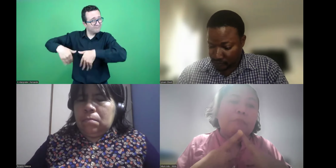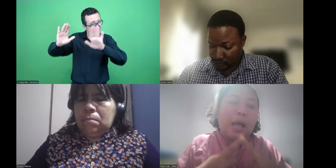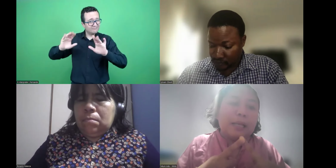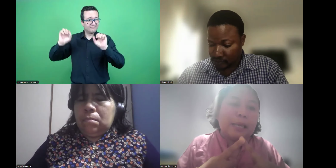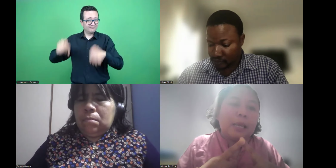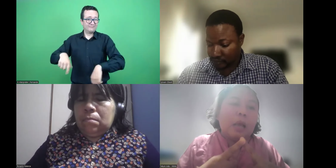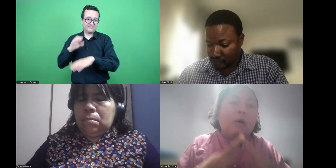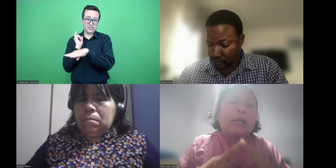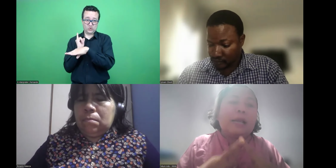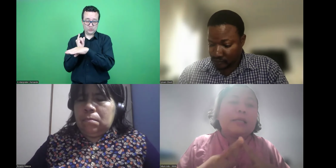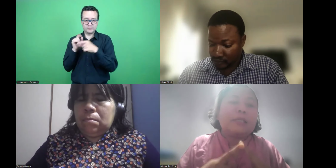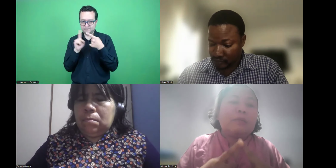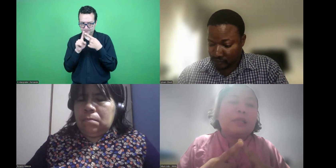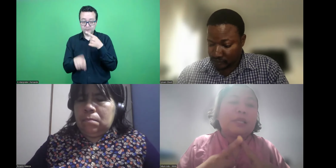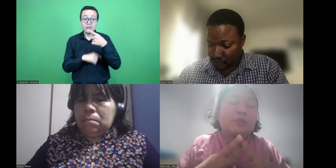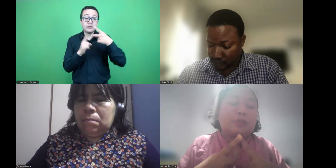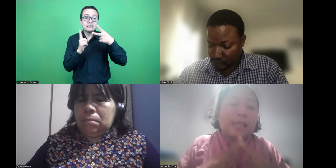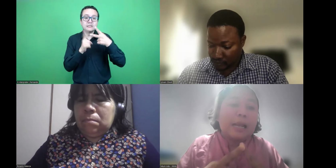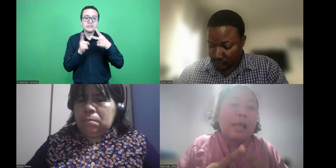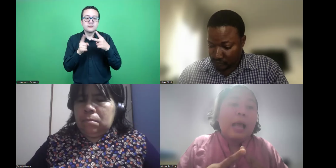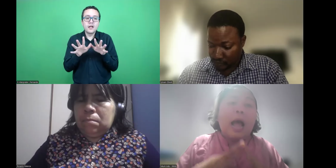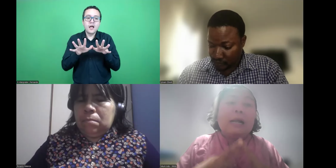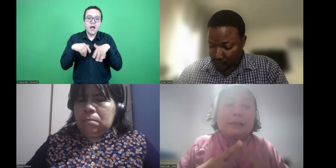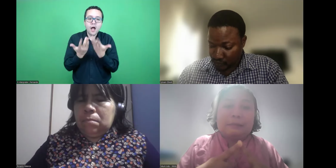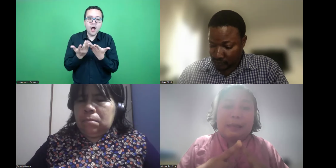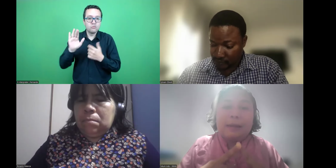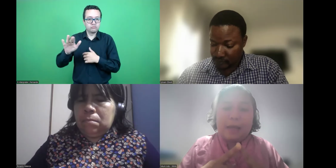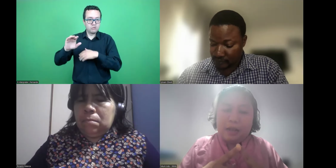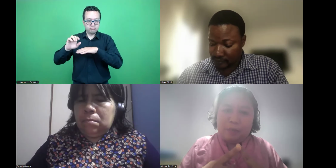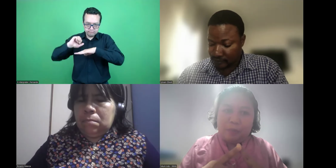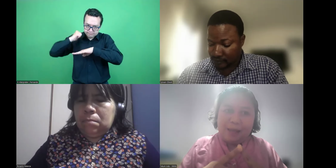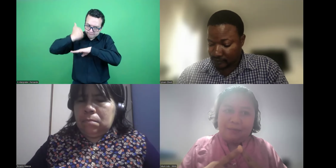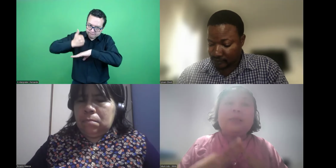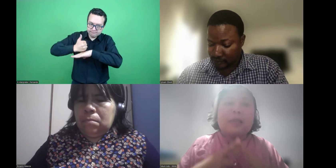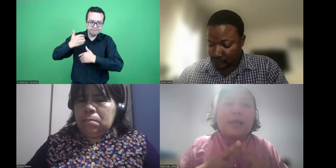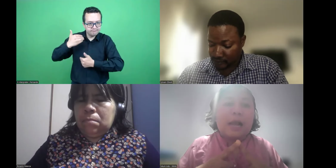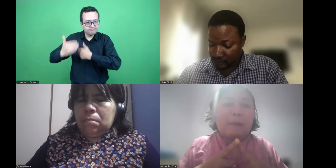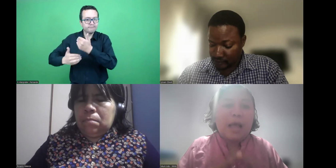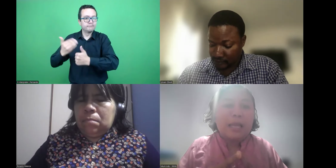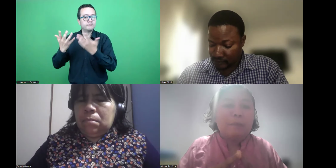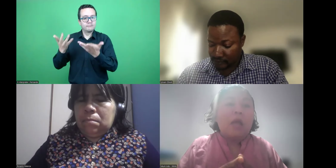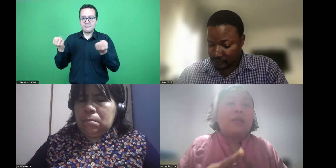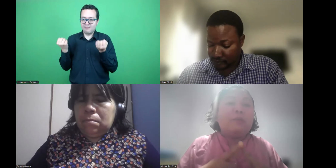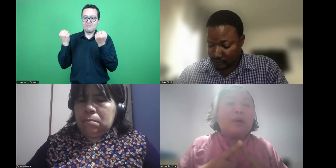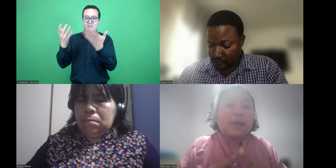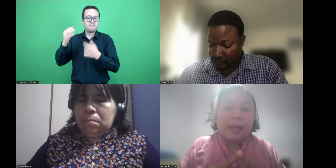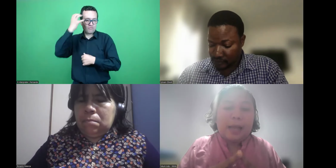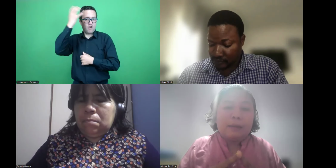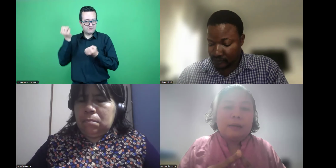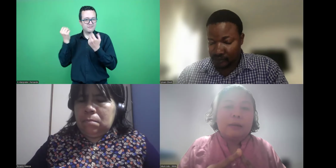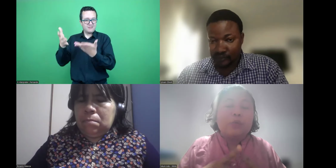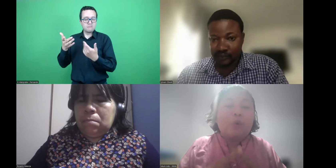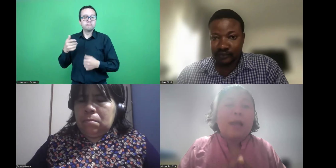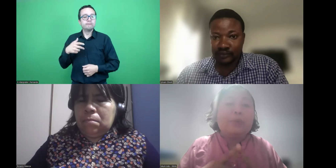sosial present bagi to orang provide dengan disabilitas social psikososial protections for agar these tidak dianggap people with beban, tidak psychosocial dianggap disability, aib, so they will not be diberikan